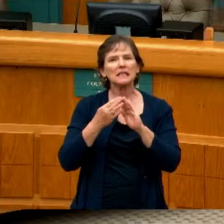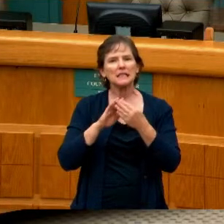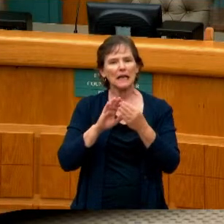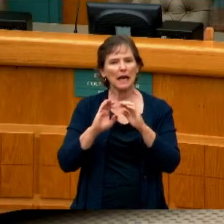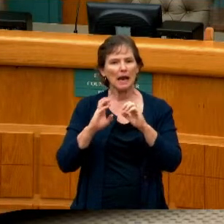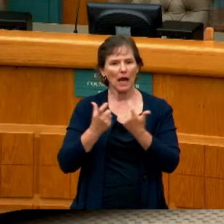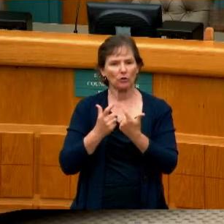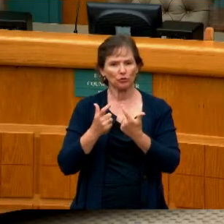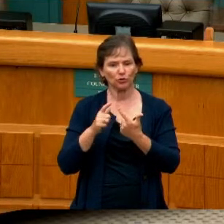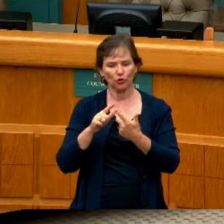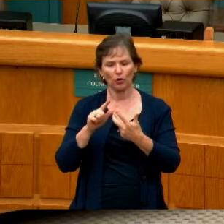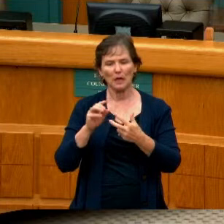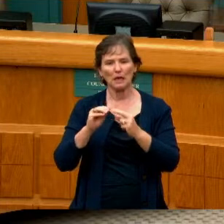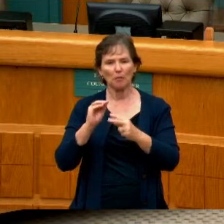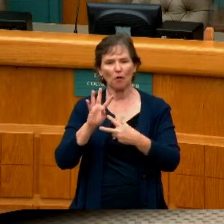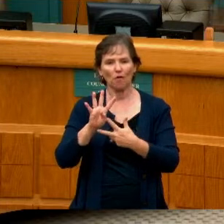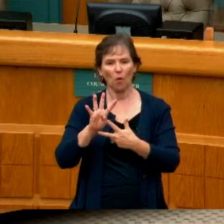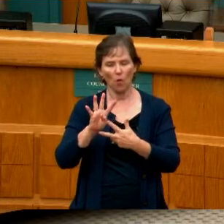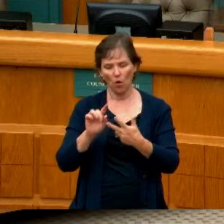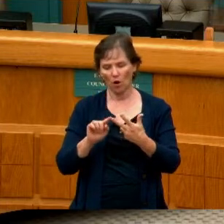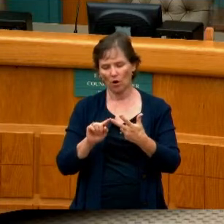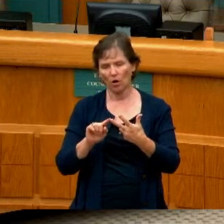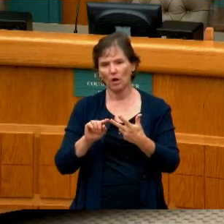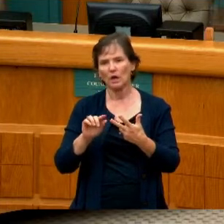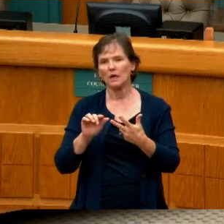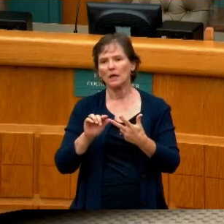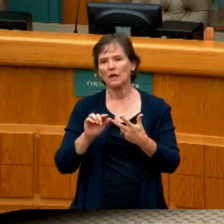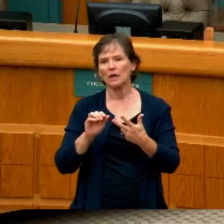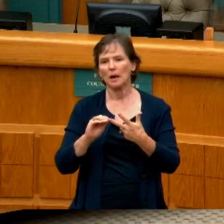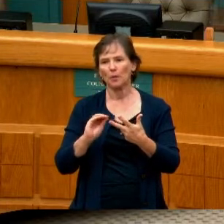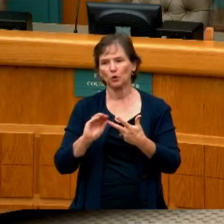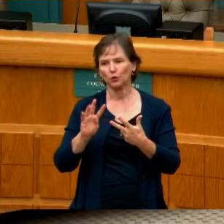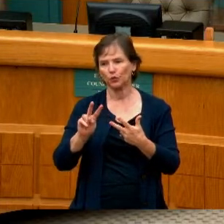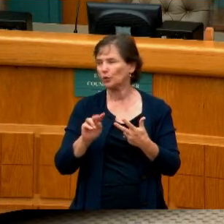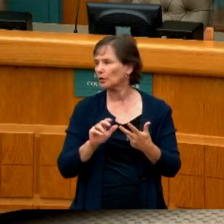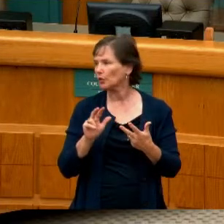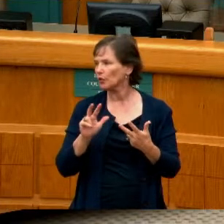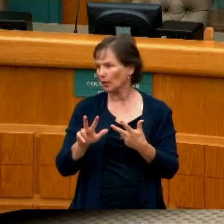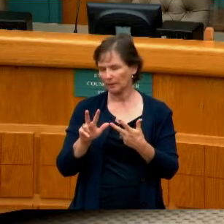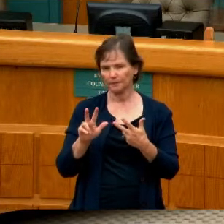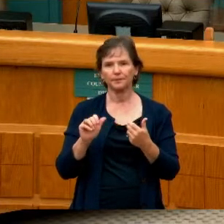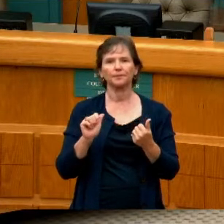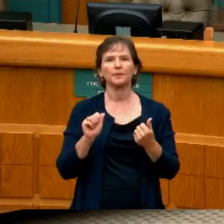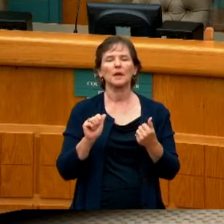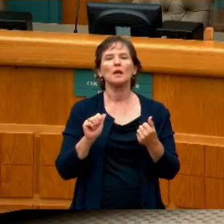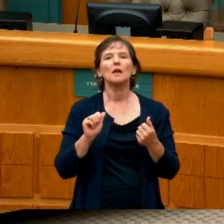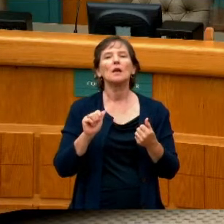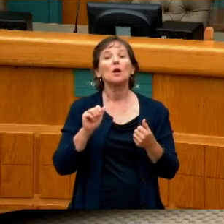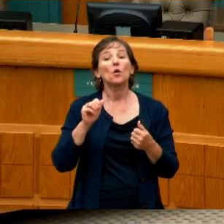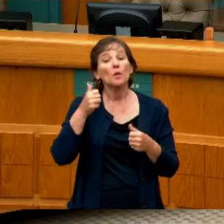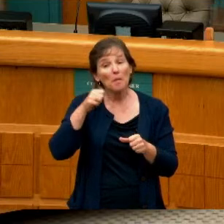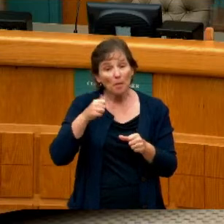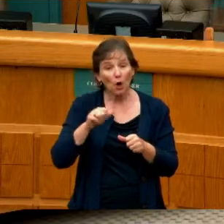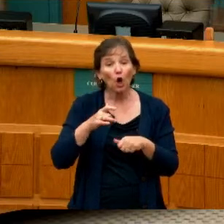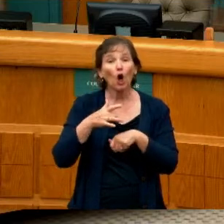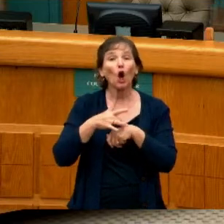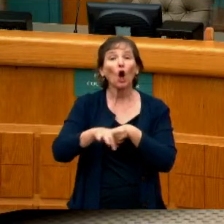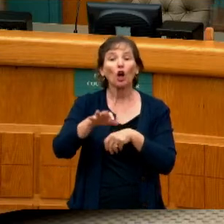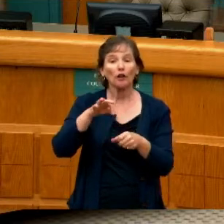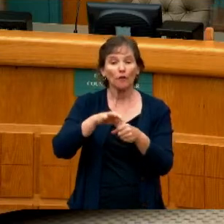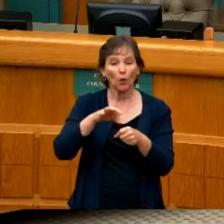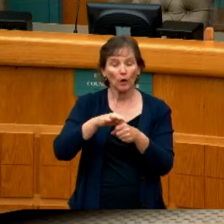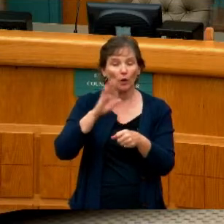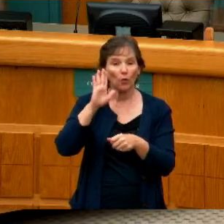City Council District 1, and City Council District 4. And I just want to remind everybody that